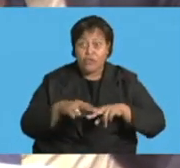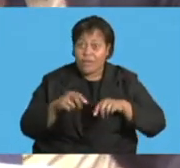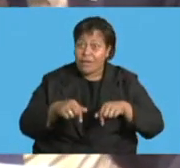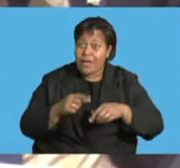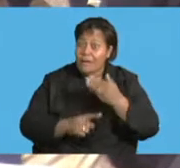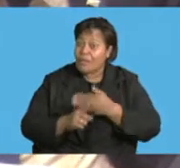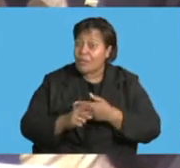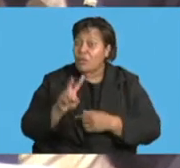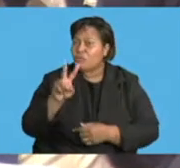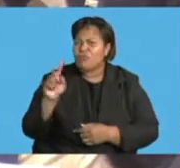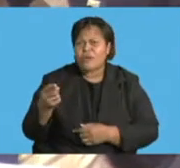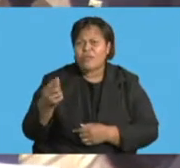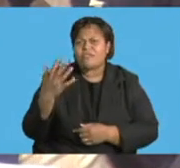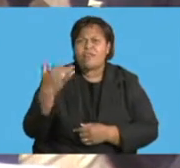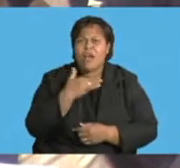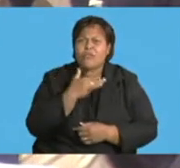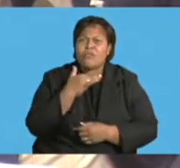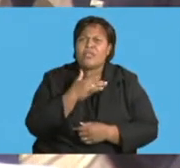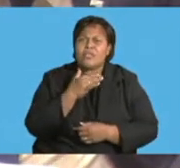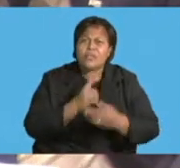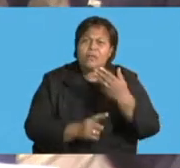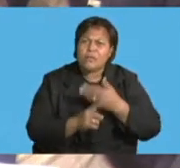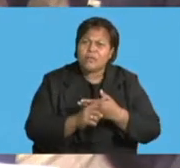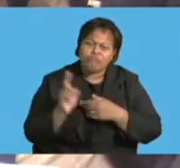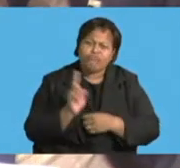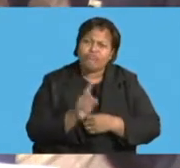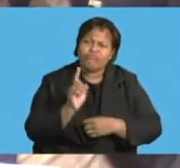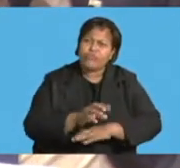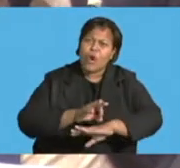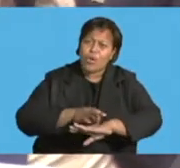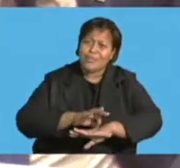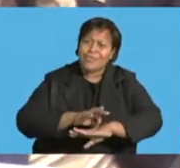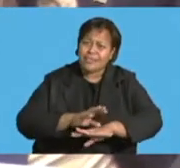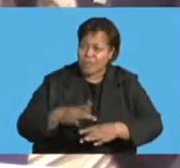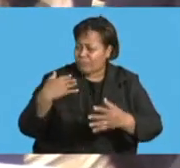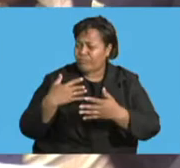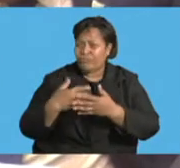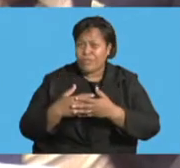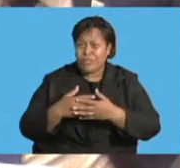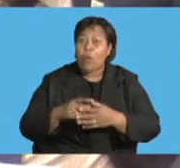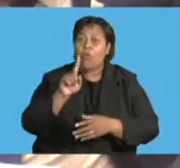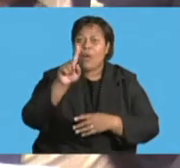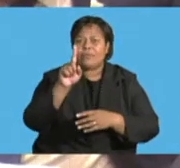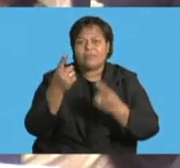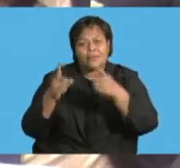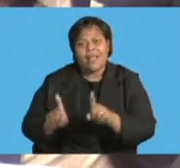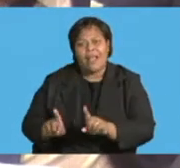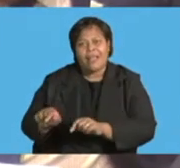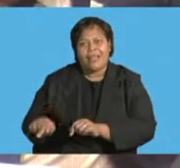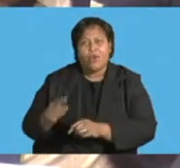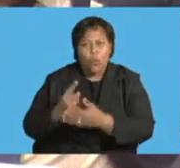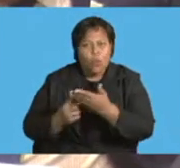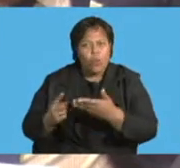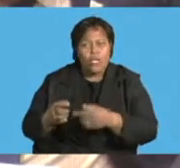about more than 2,500 cases of dengue this year, up until now, and we've had only 1 death. I was talking to the